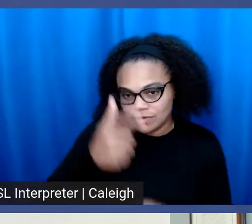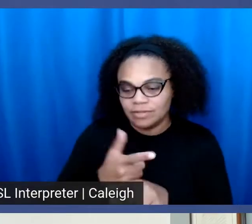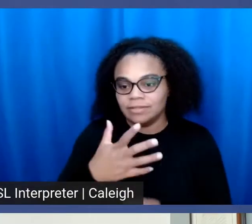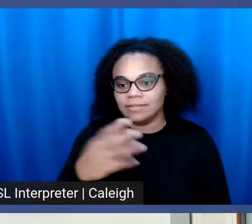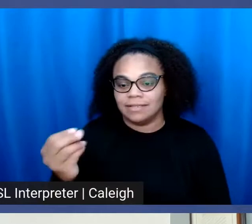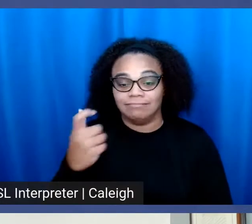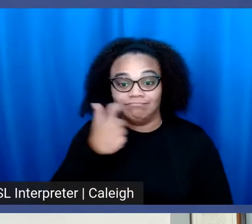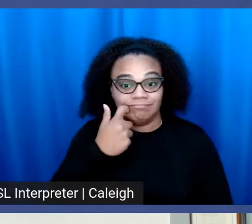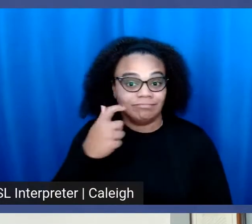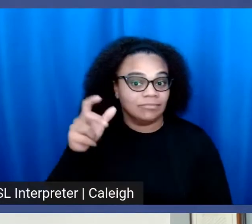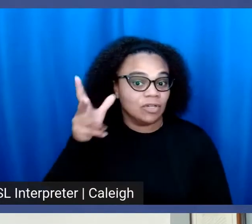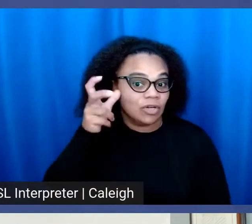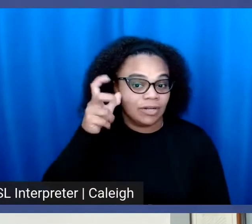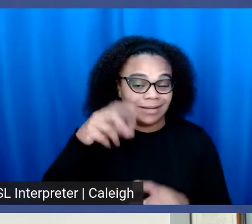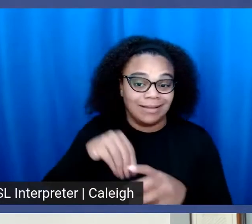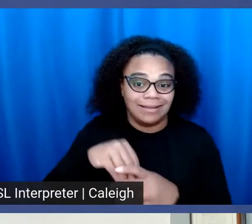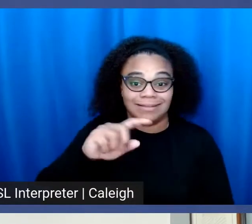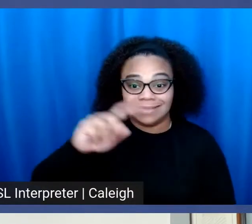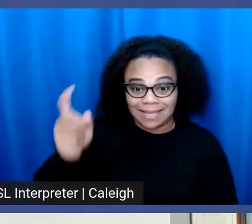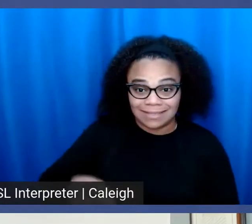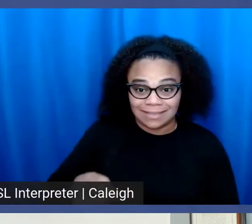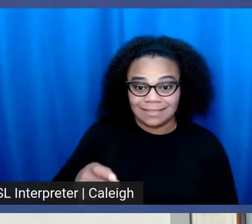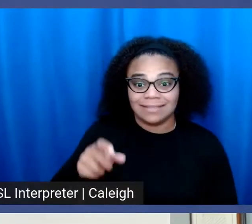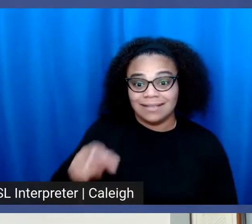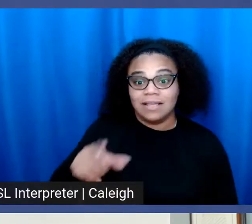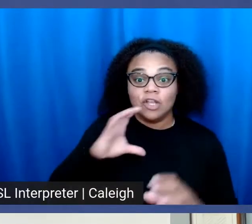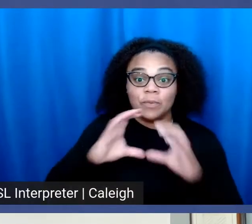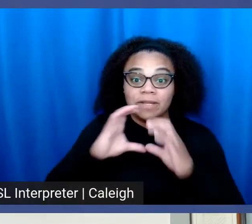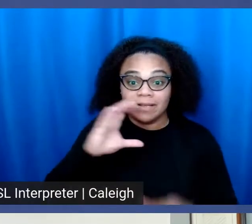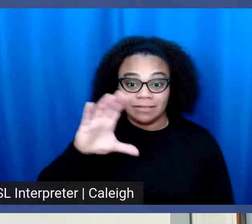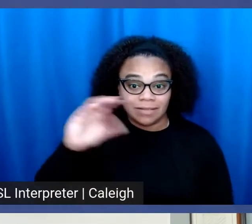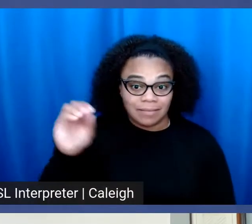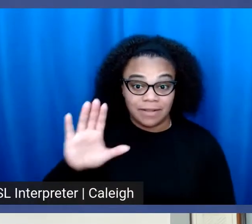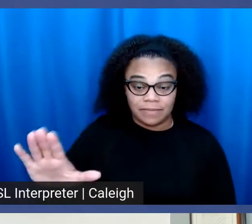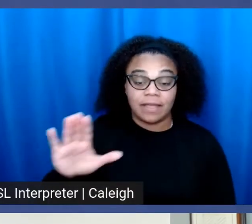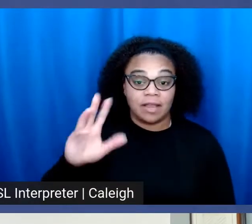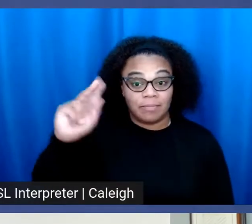a communications company whose political action committee spent